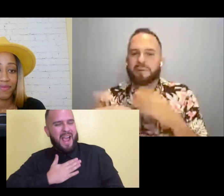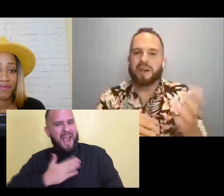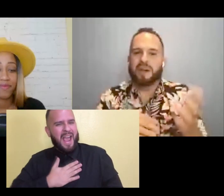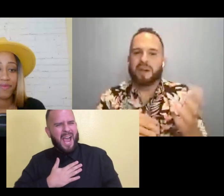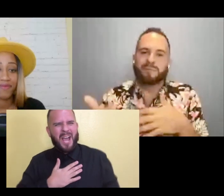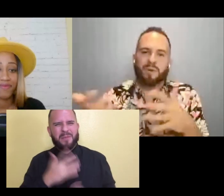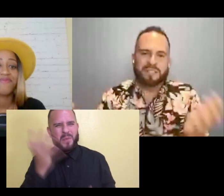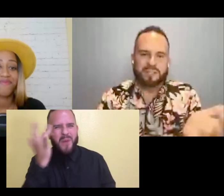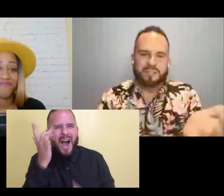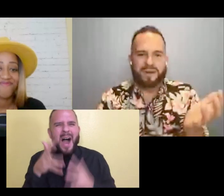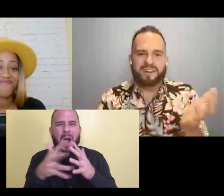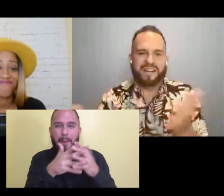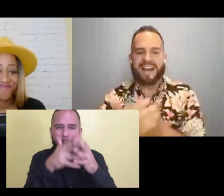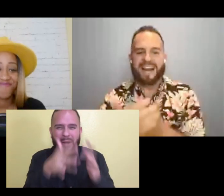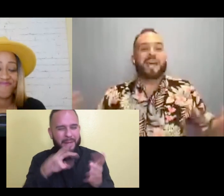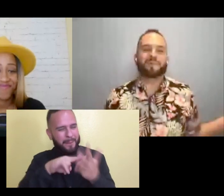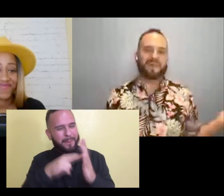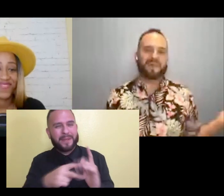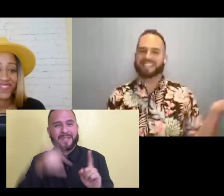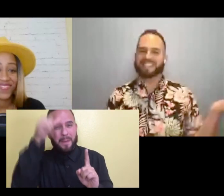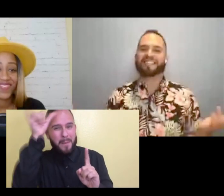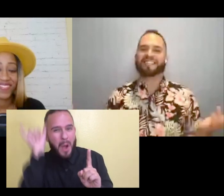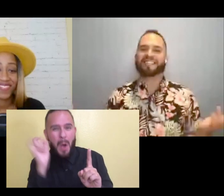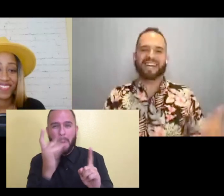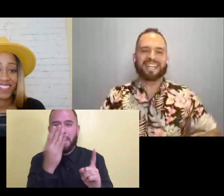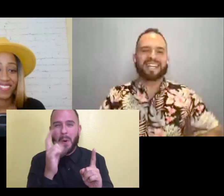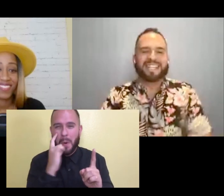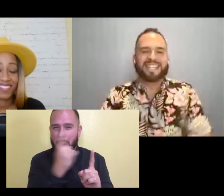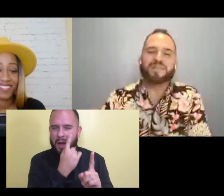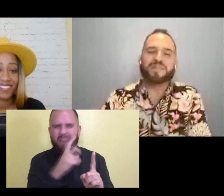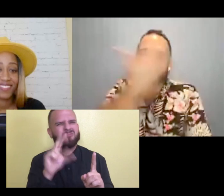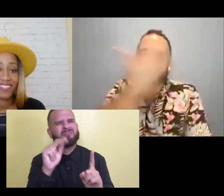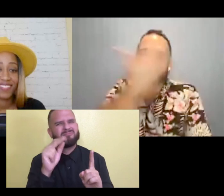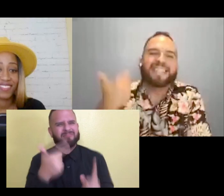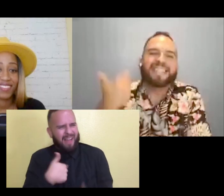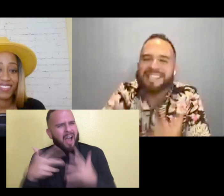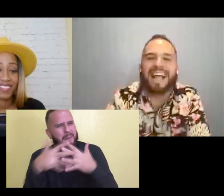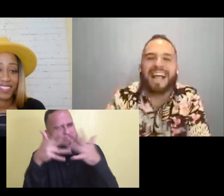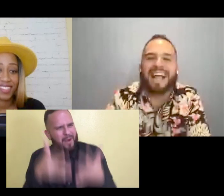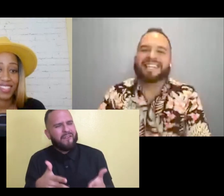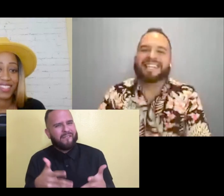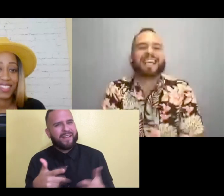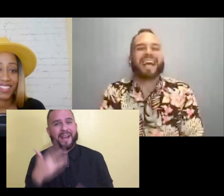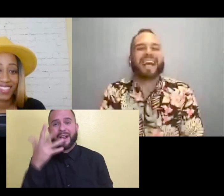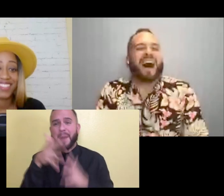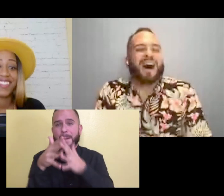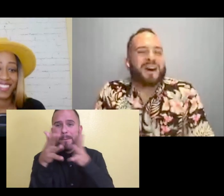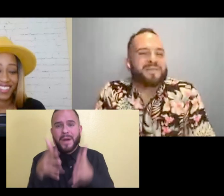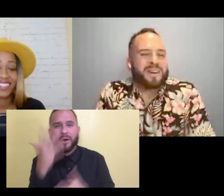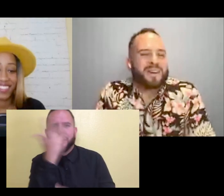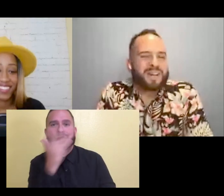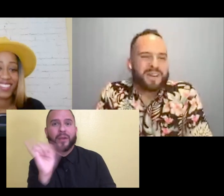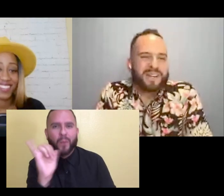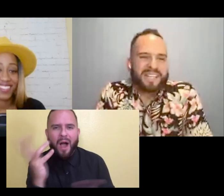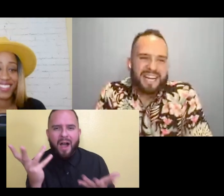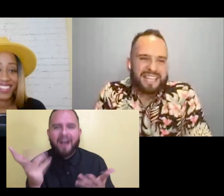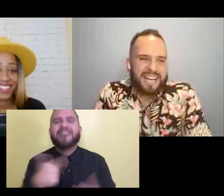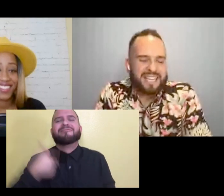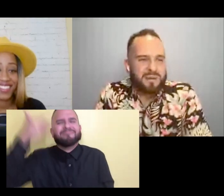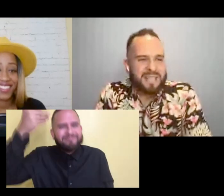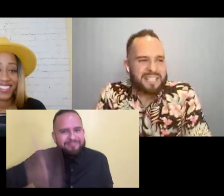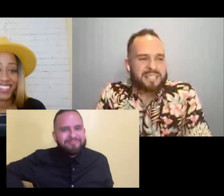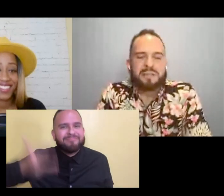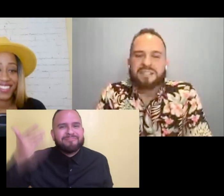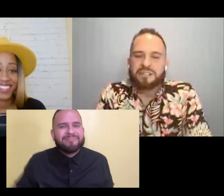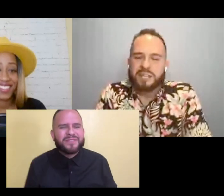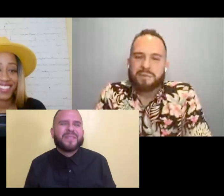have to be blonde hair and blue eyes to be American. I am American, like this is what America looks like. So